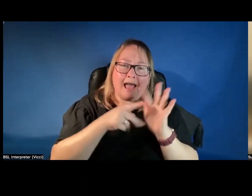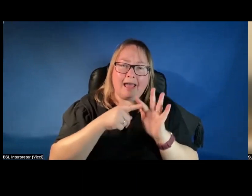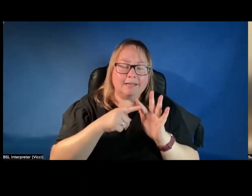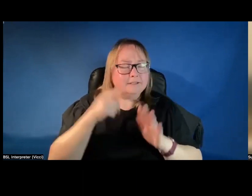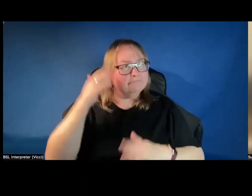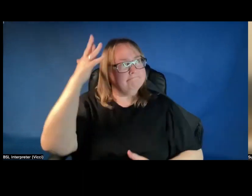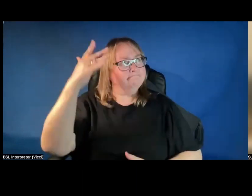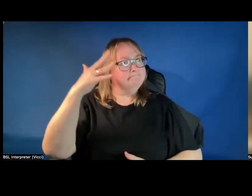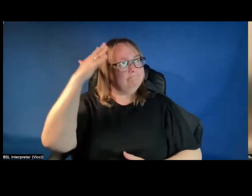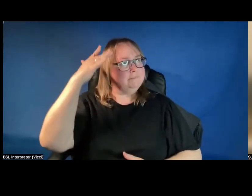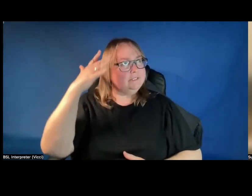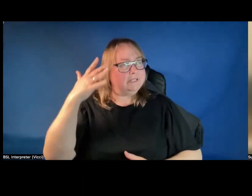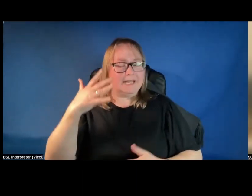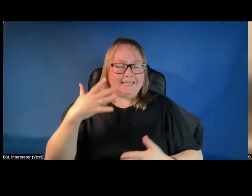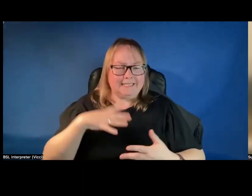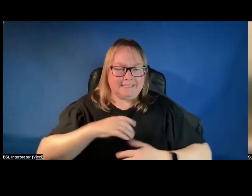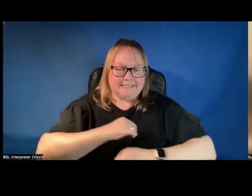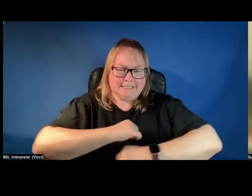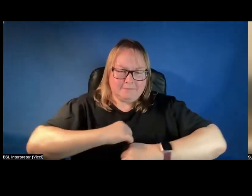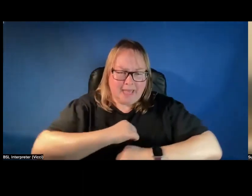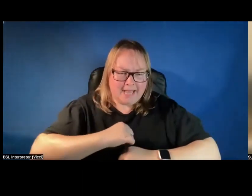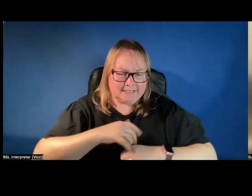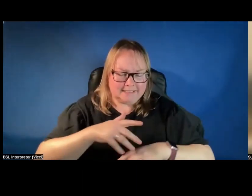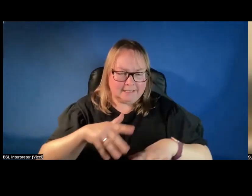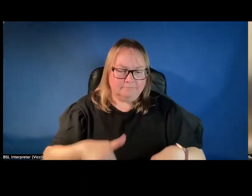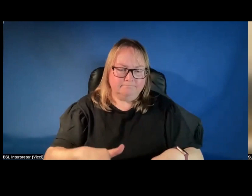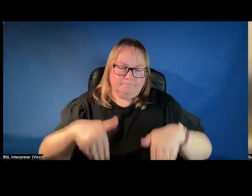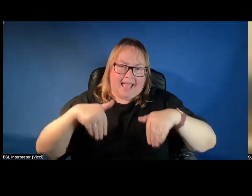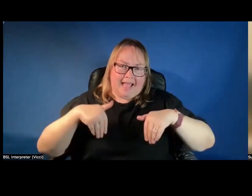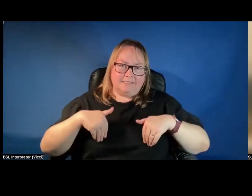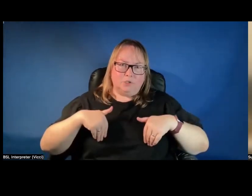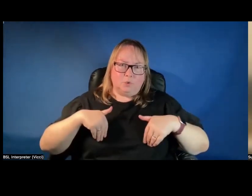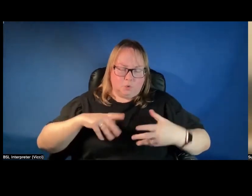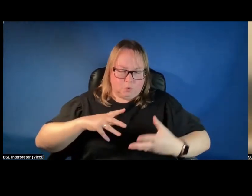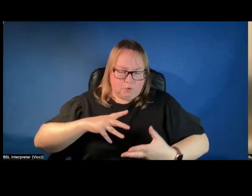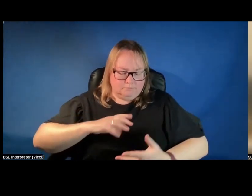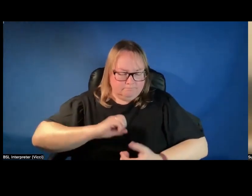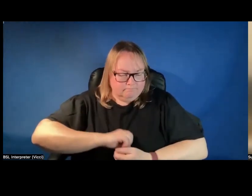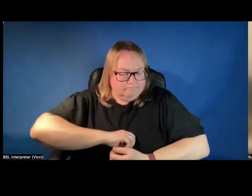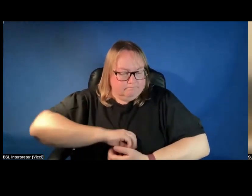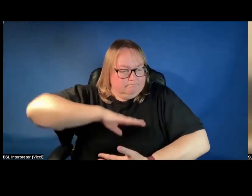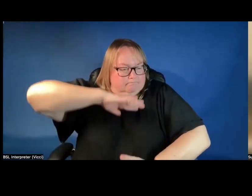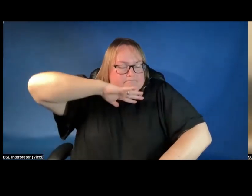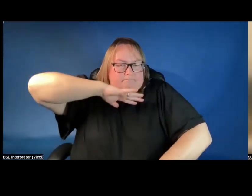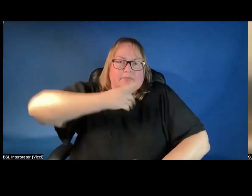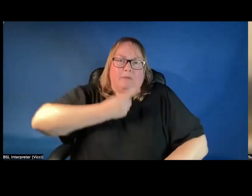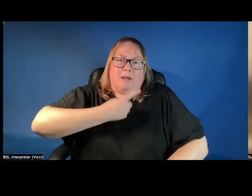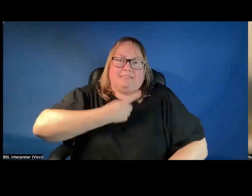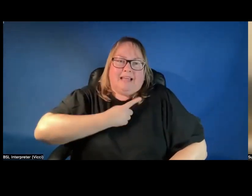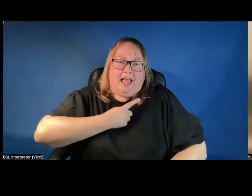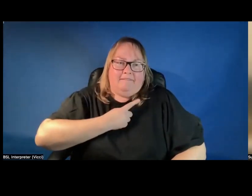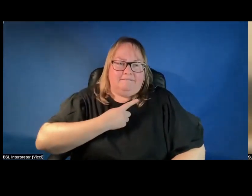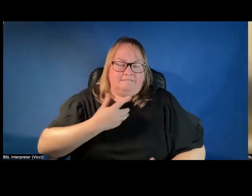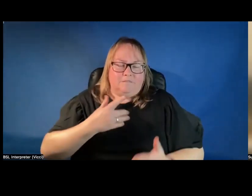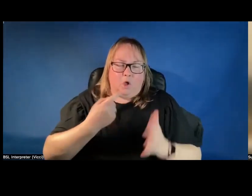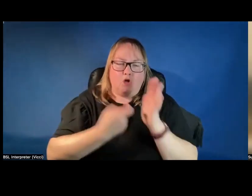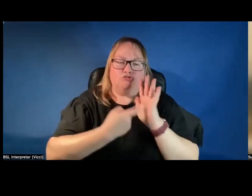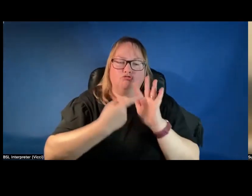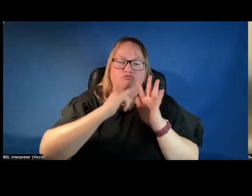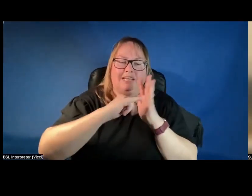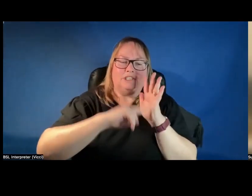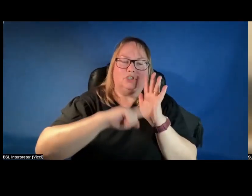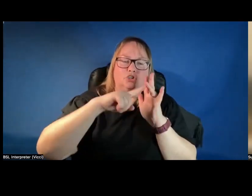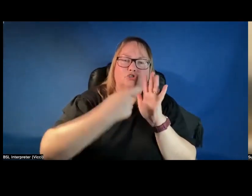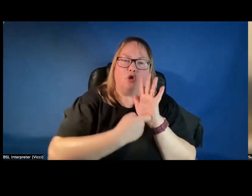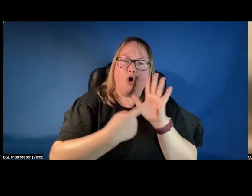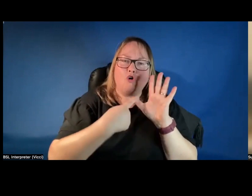you know, maybe a bit more restorative. So that's we've invited